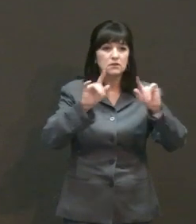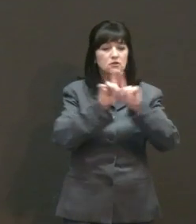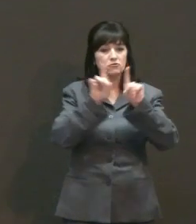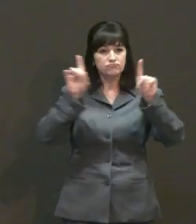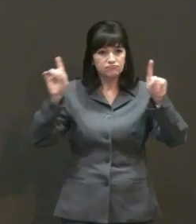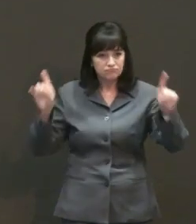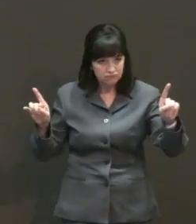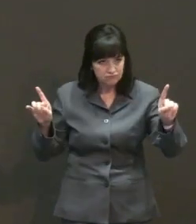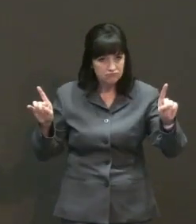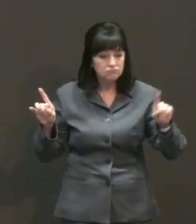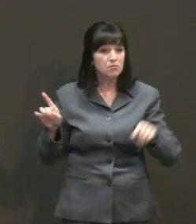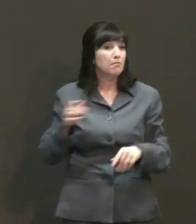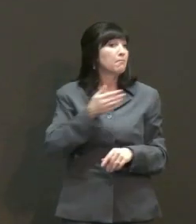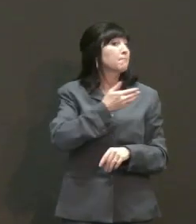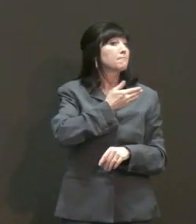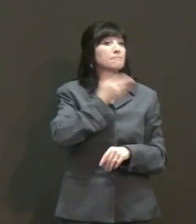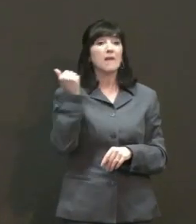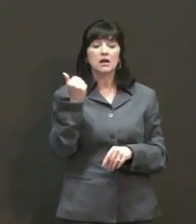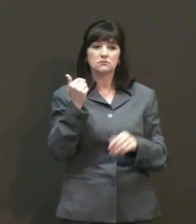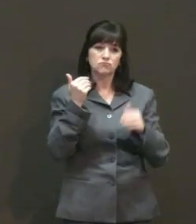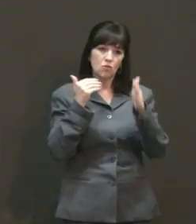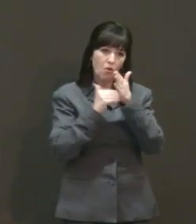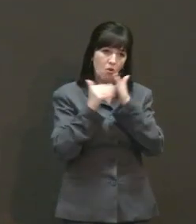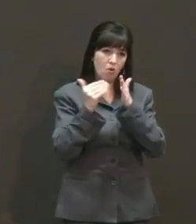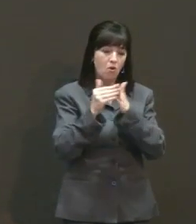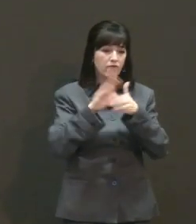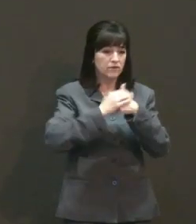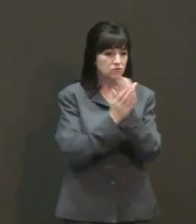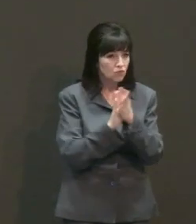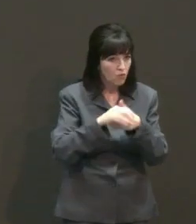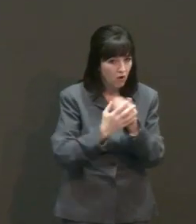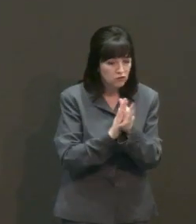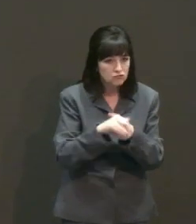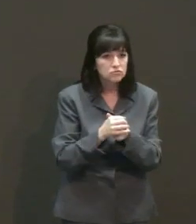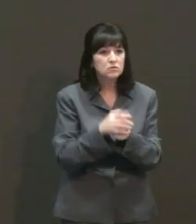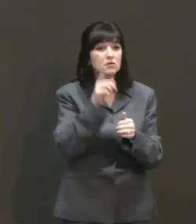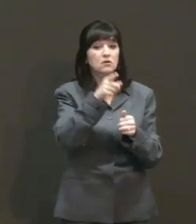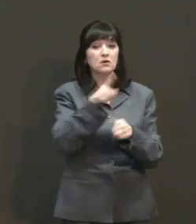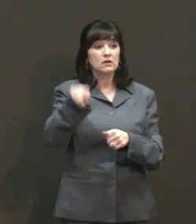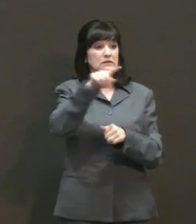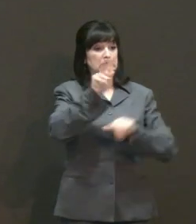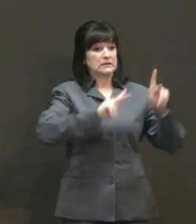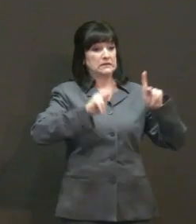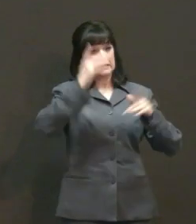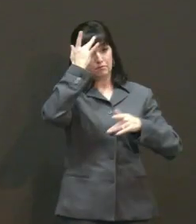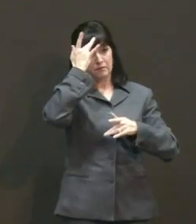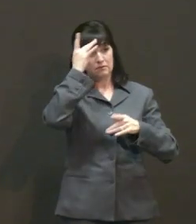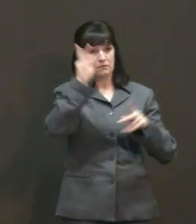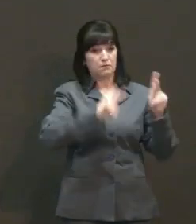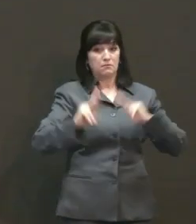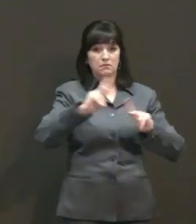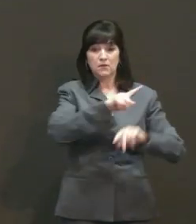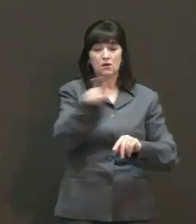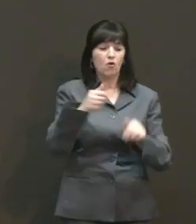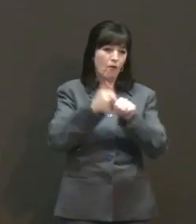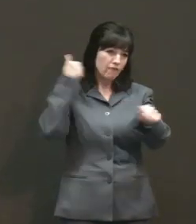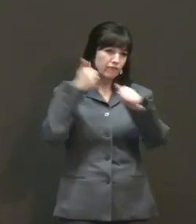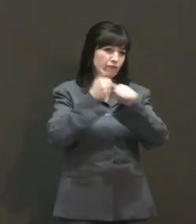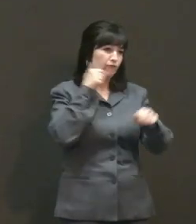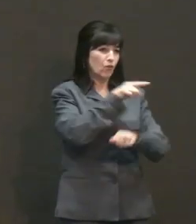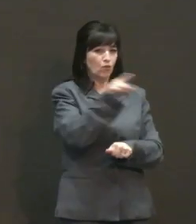frequent hand washing, avoiding being around sick people, staying home, physical distancing, and